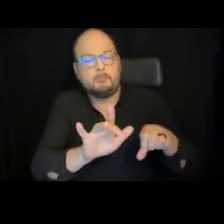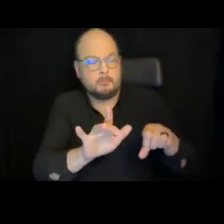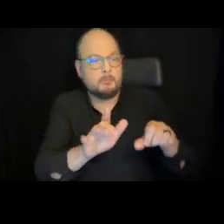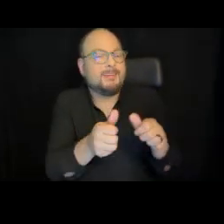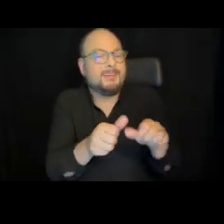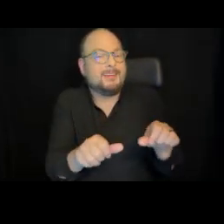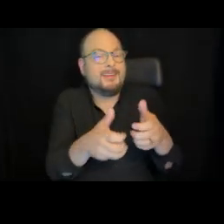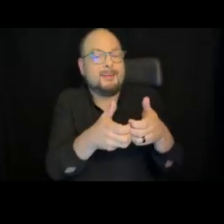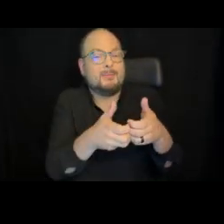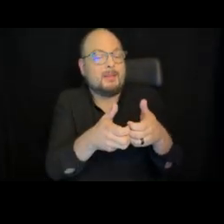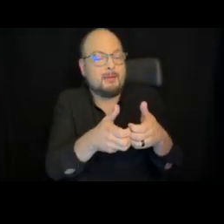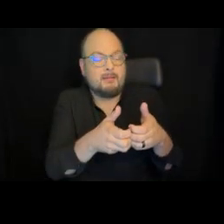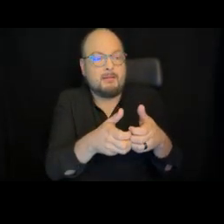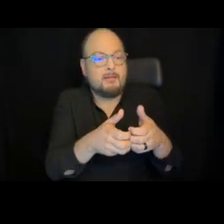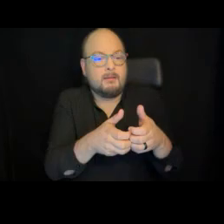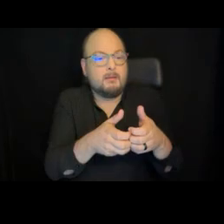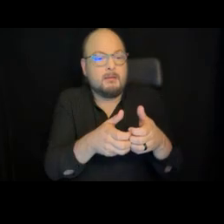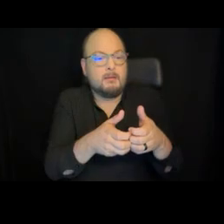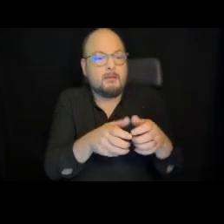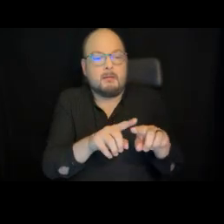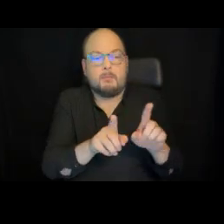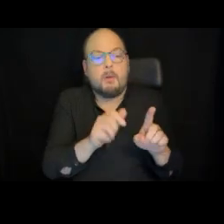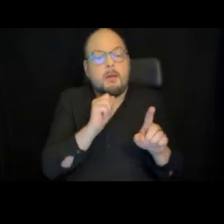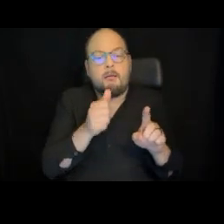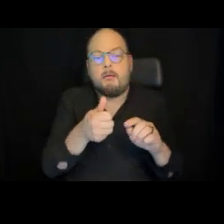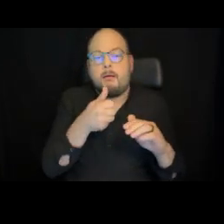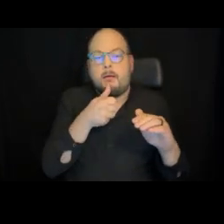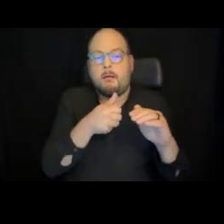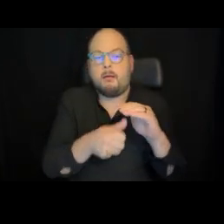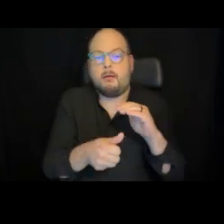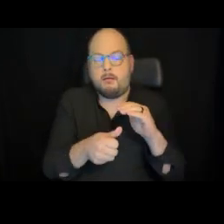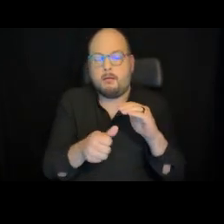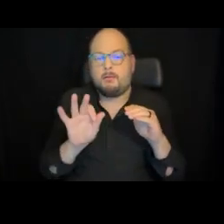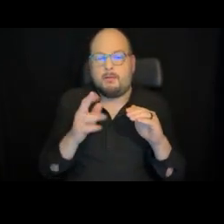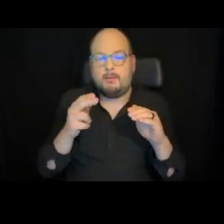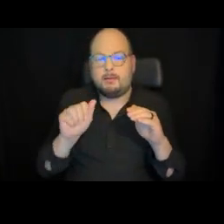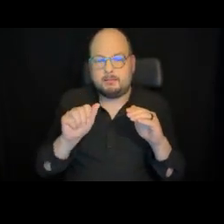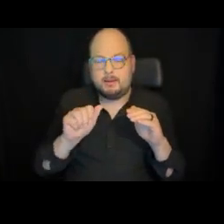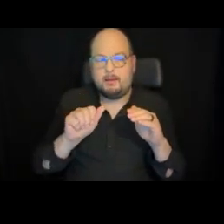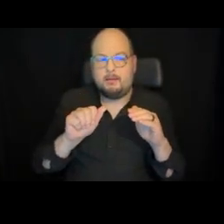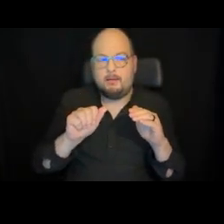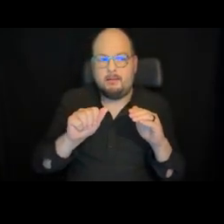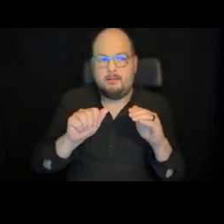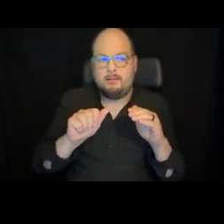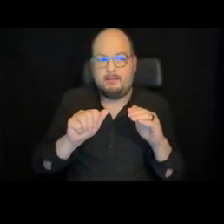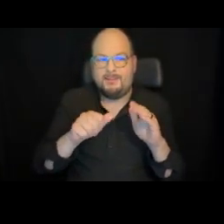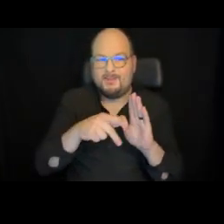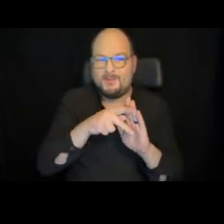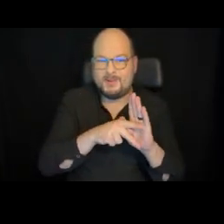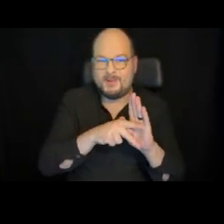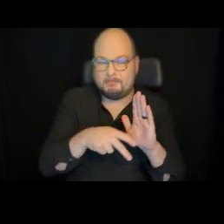not within the enforceability of the FHA. All right, Eric.